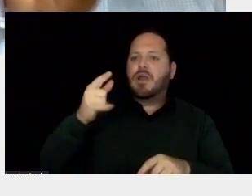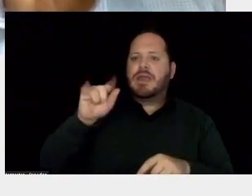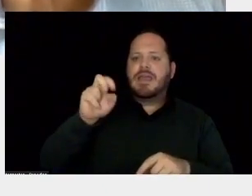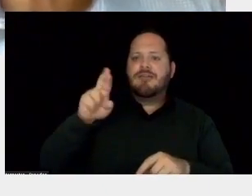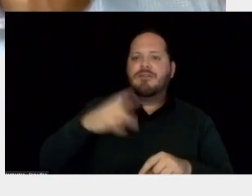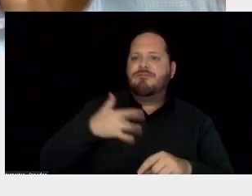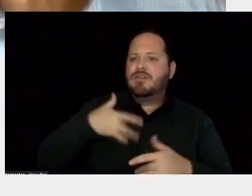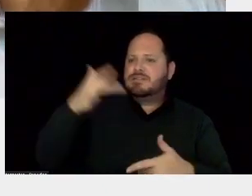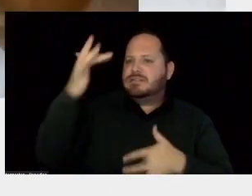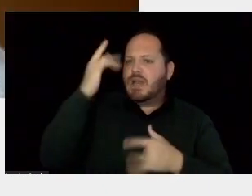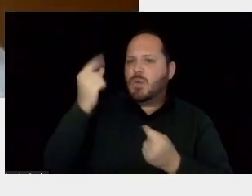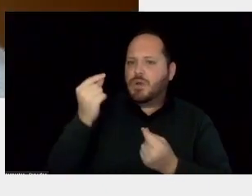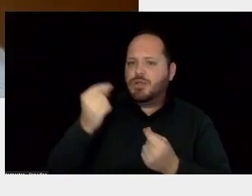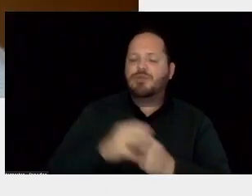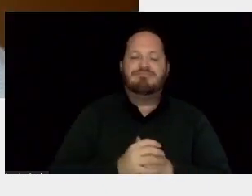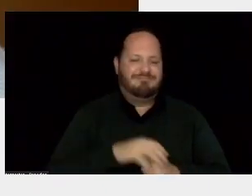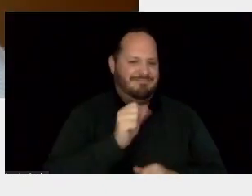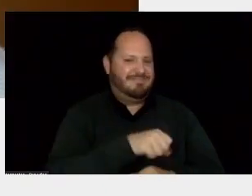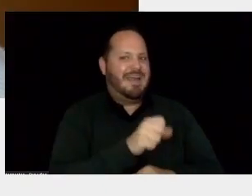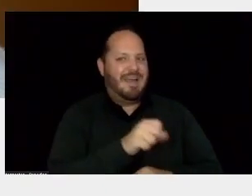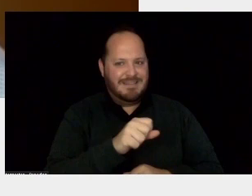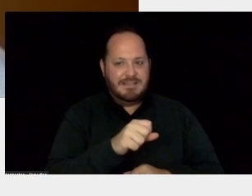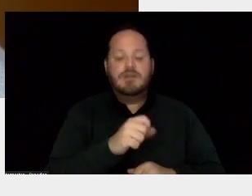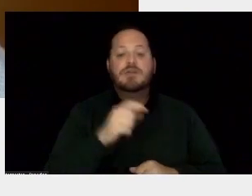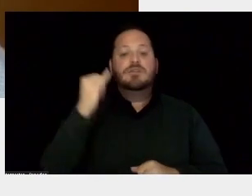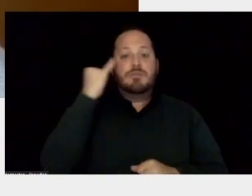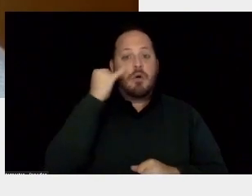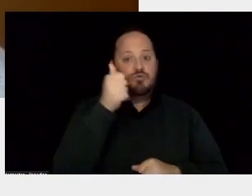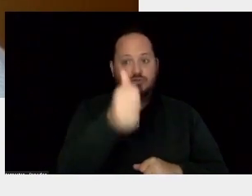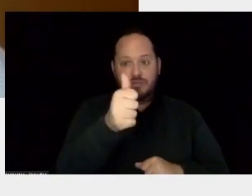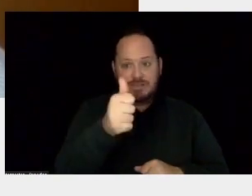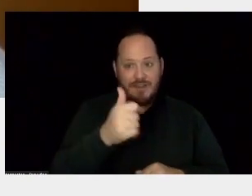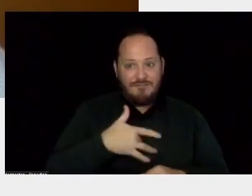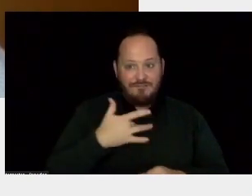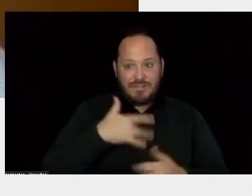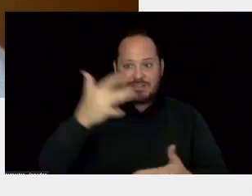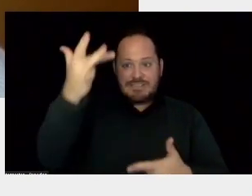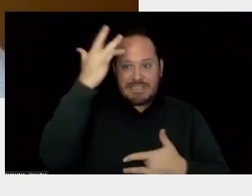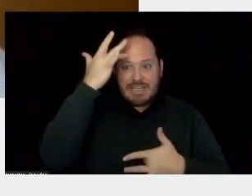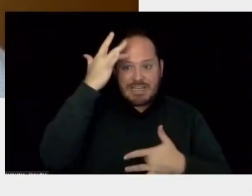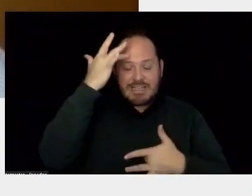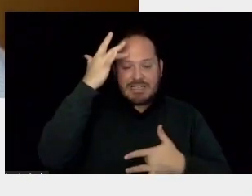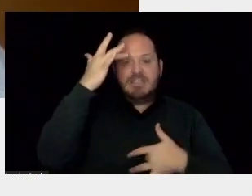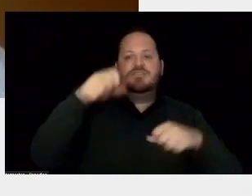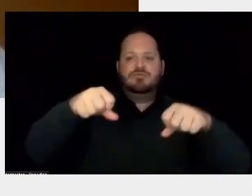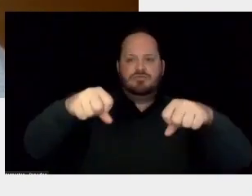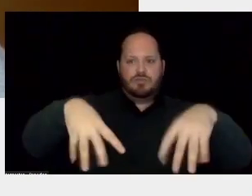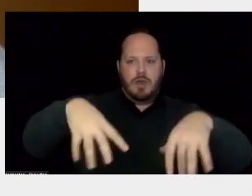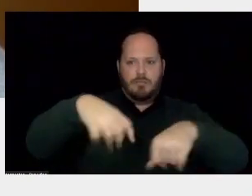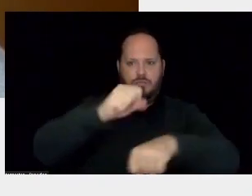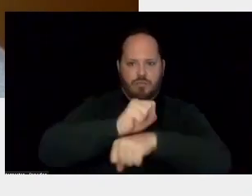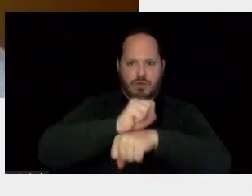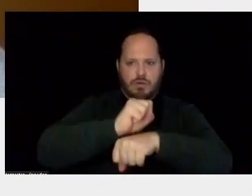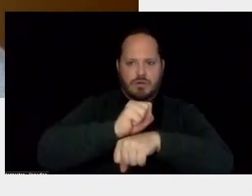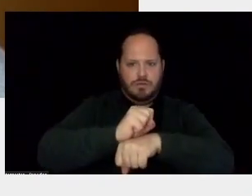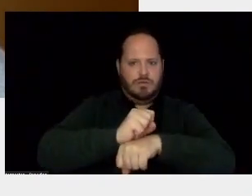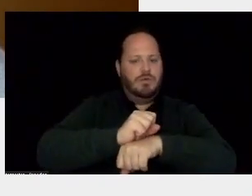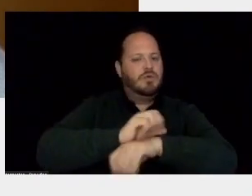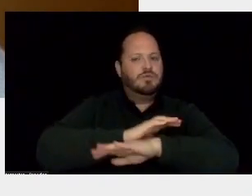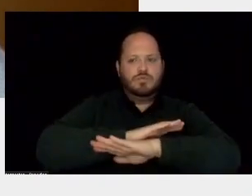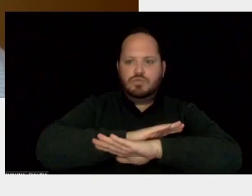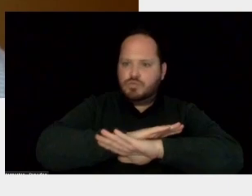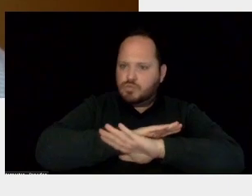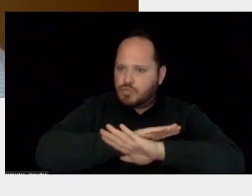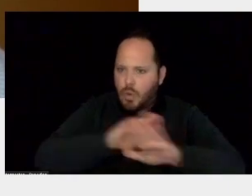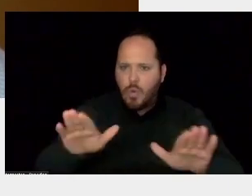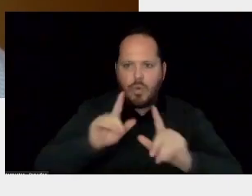you yourself are feeling sick, you should not go to work. You need to call your provider. Do not put off getting